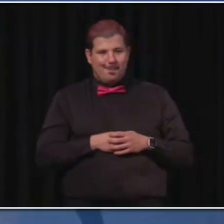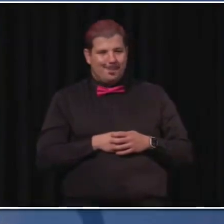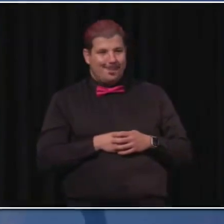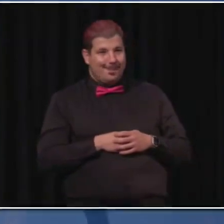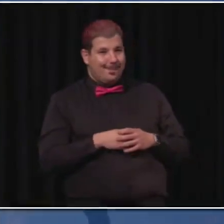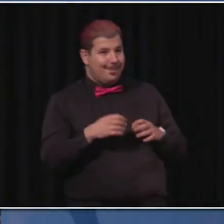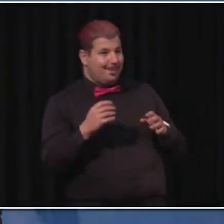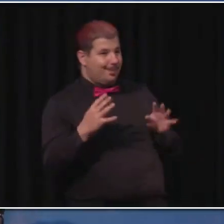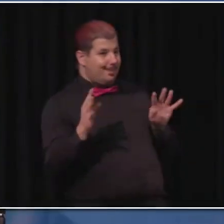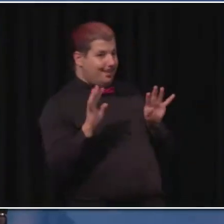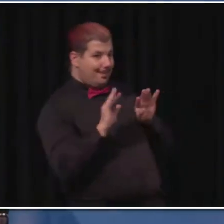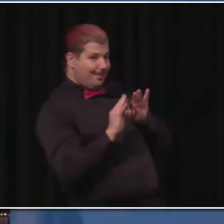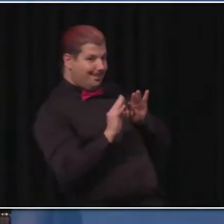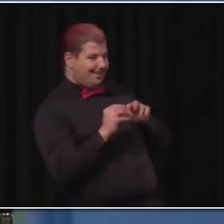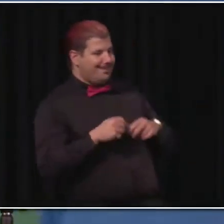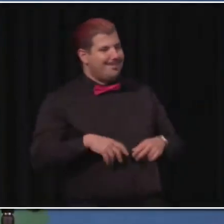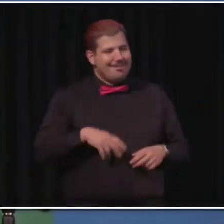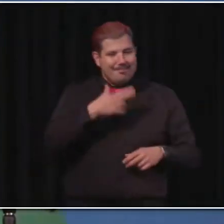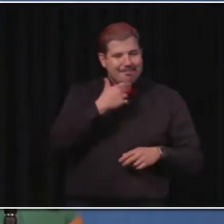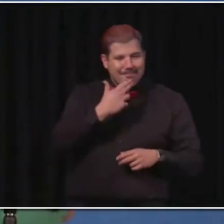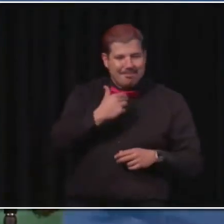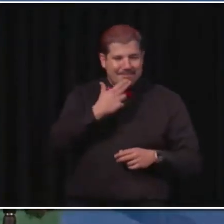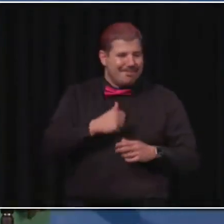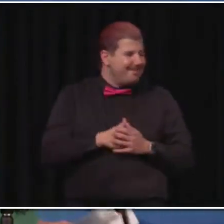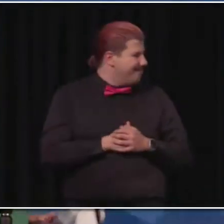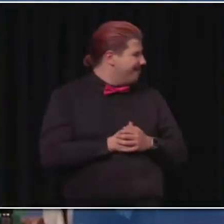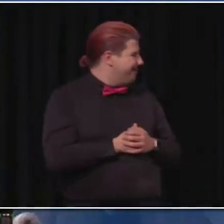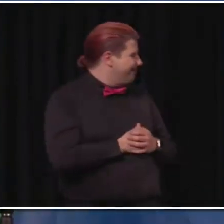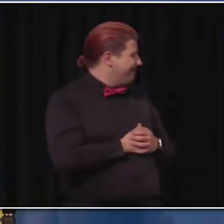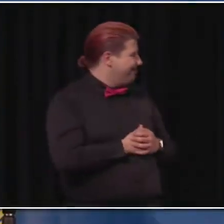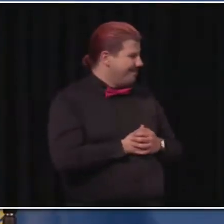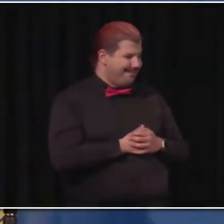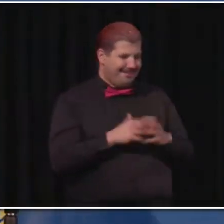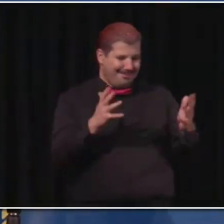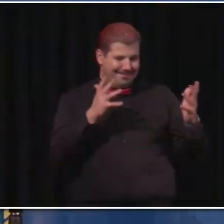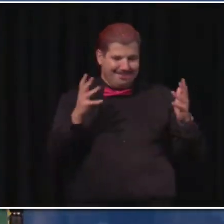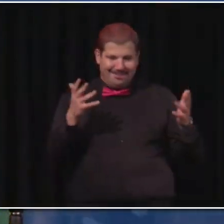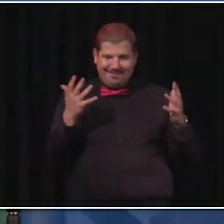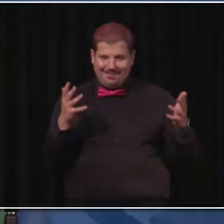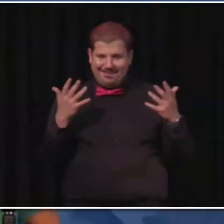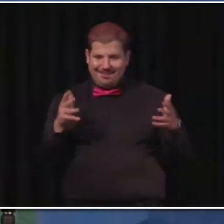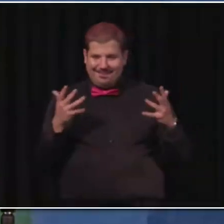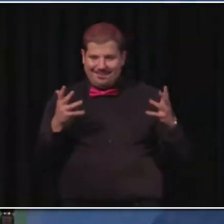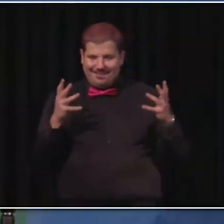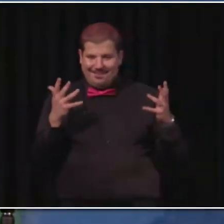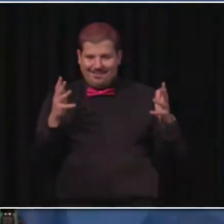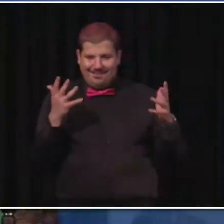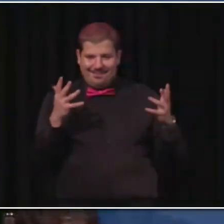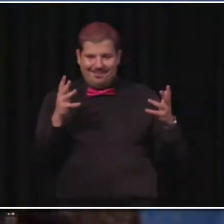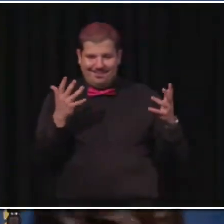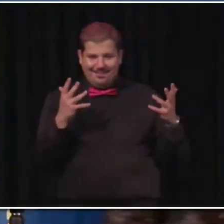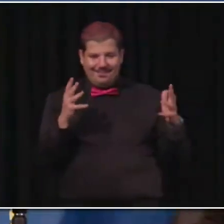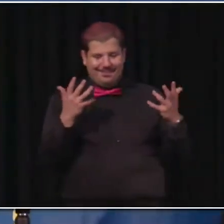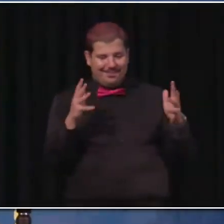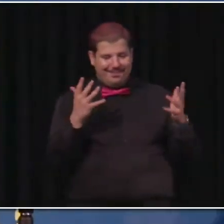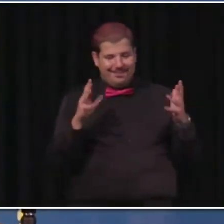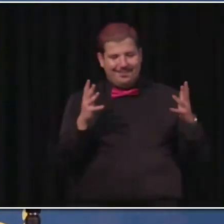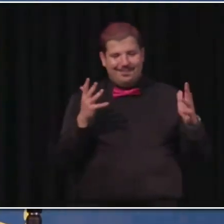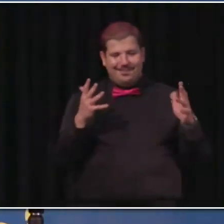Oh my God, it's so cute. Thank you. Thank you so much. This is so great.